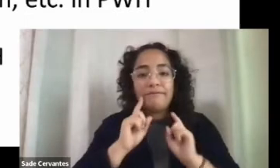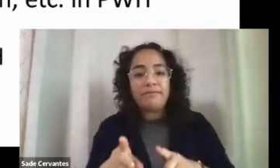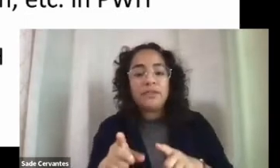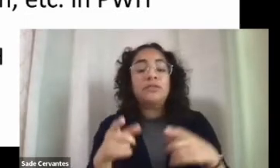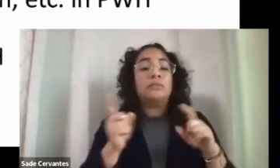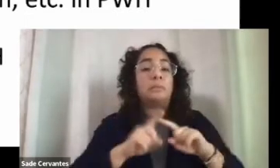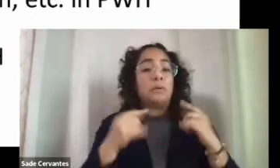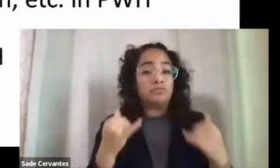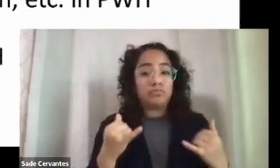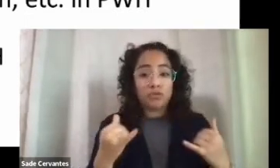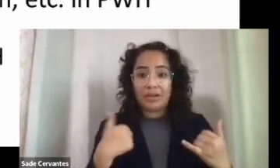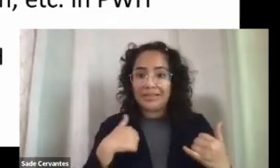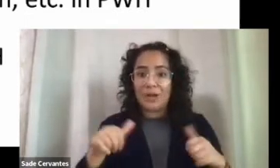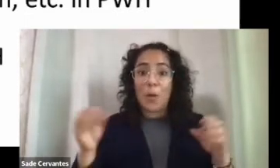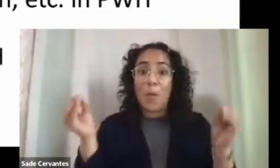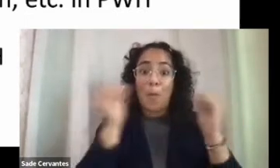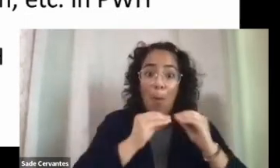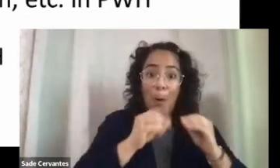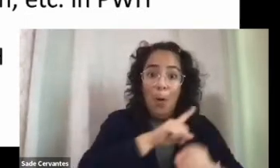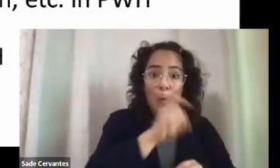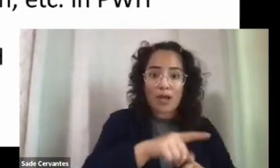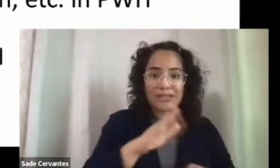still more questions than answers.